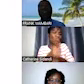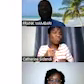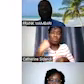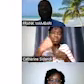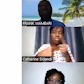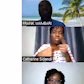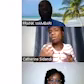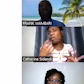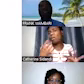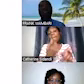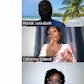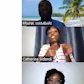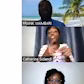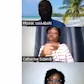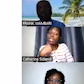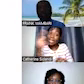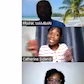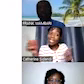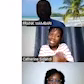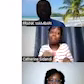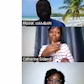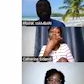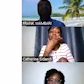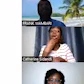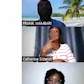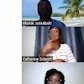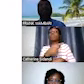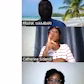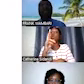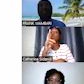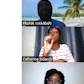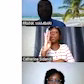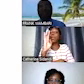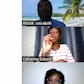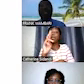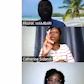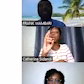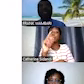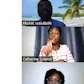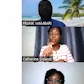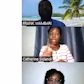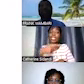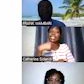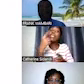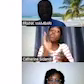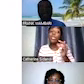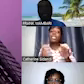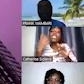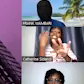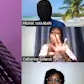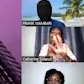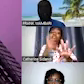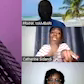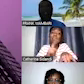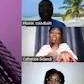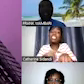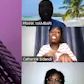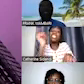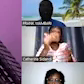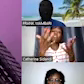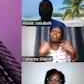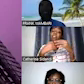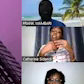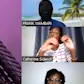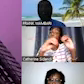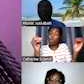Robert Schuller, who used to preach in America, that tough times never last, but tough people remain. The situation may remain,